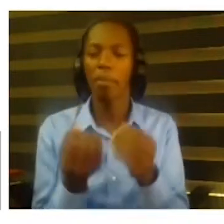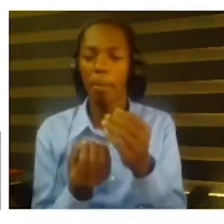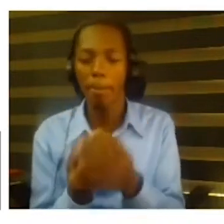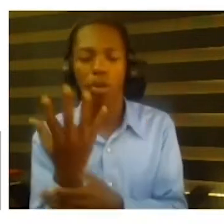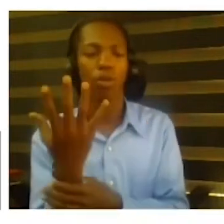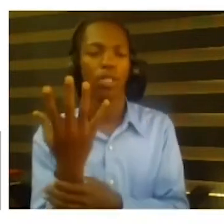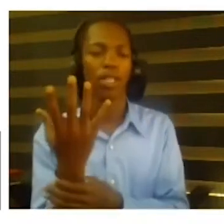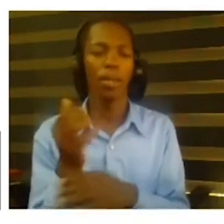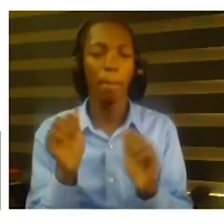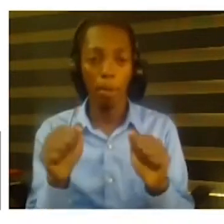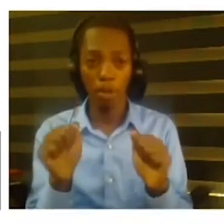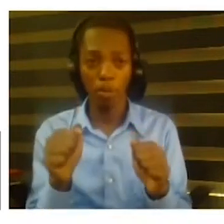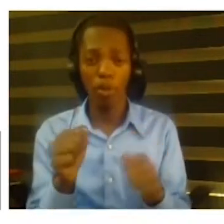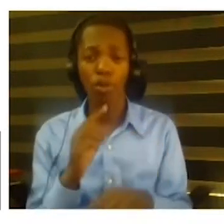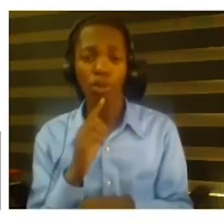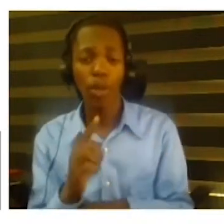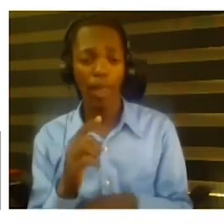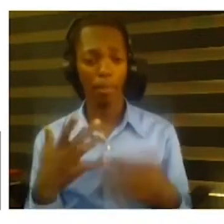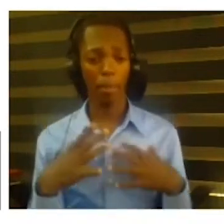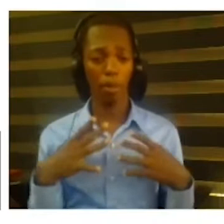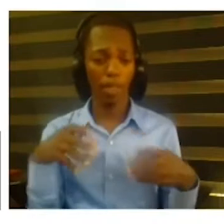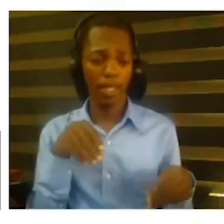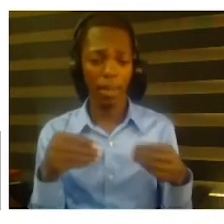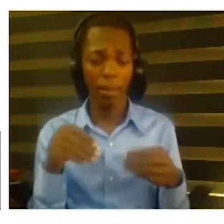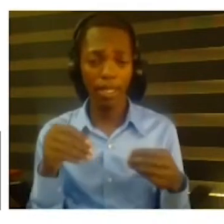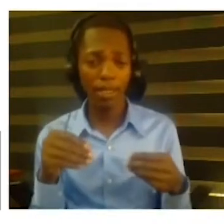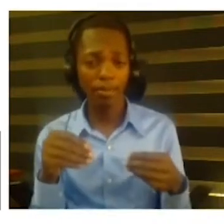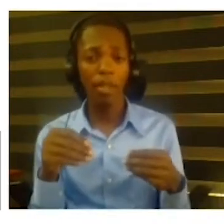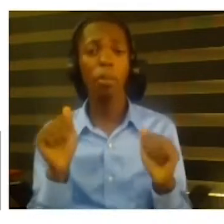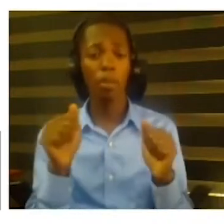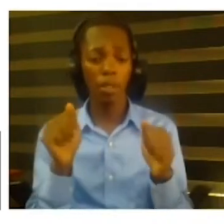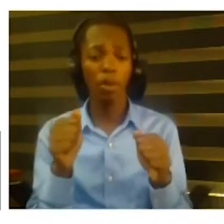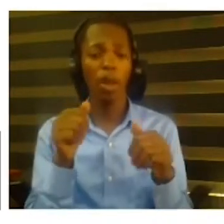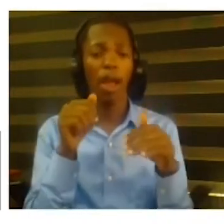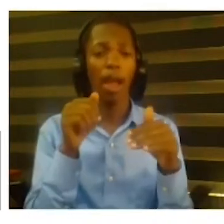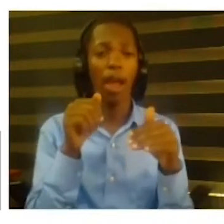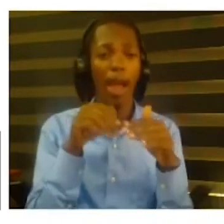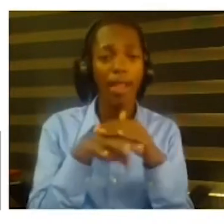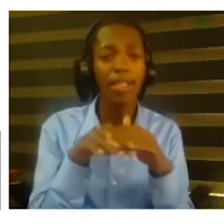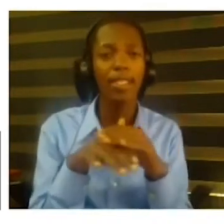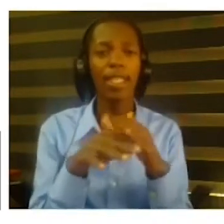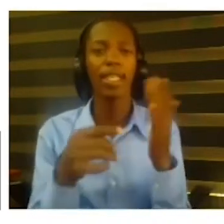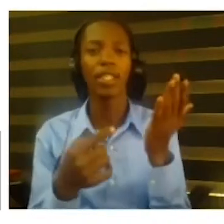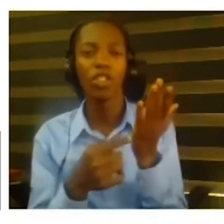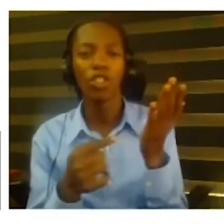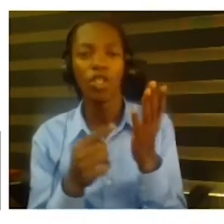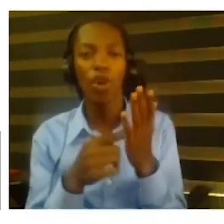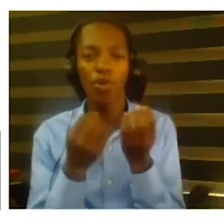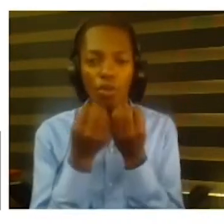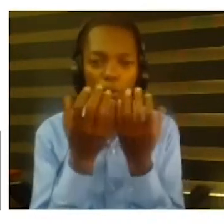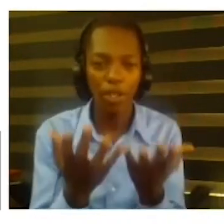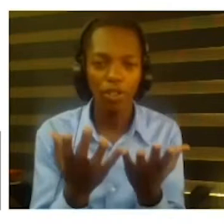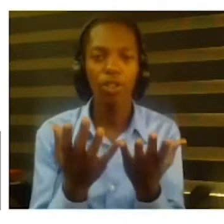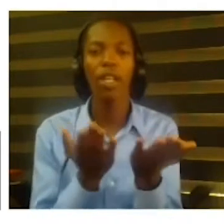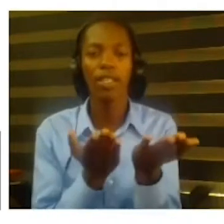can ensure persons with disabilities can access the digital information, services,